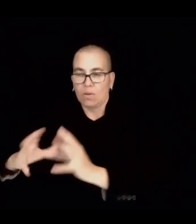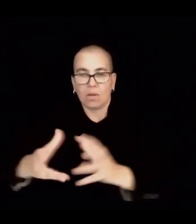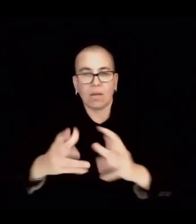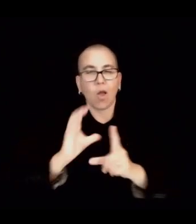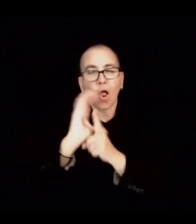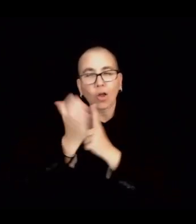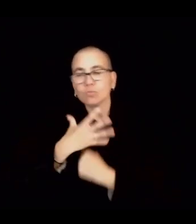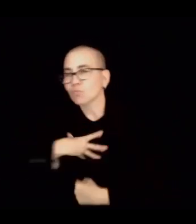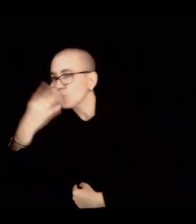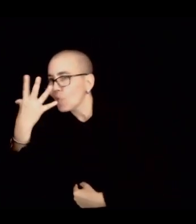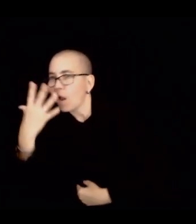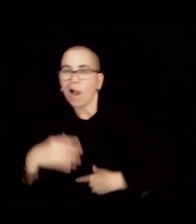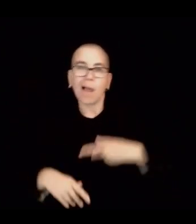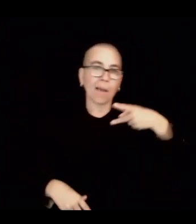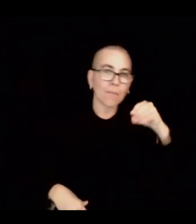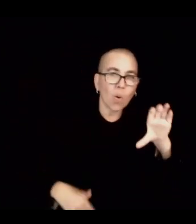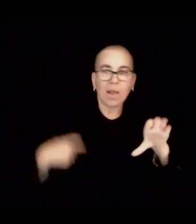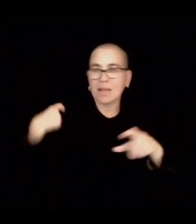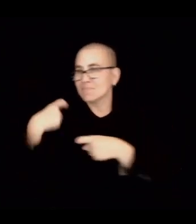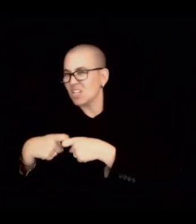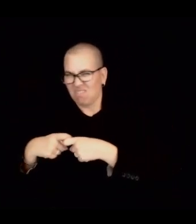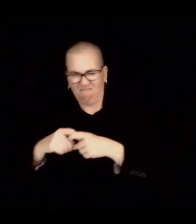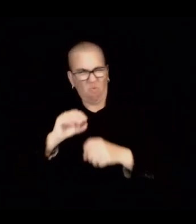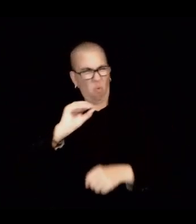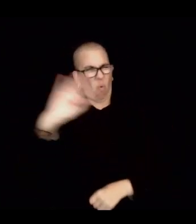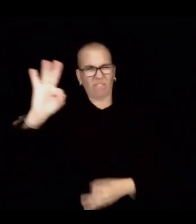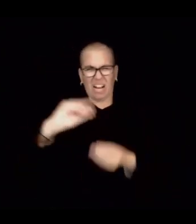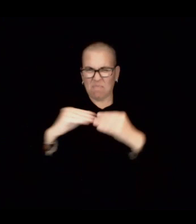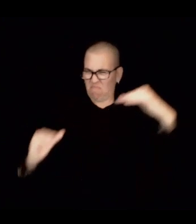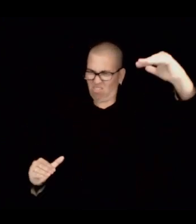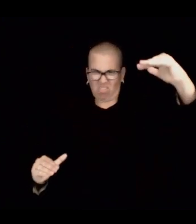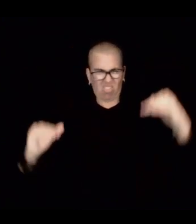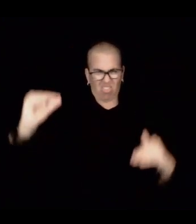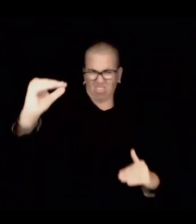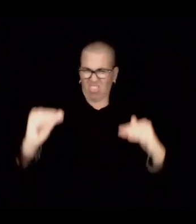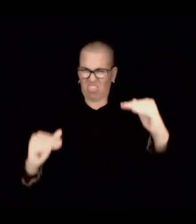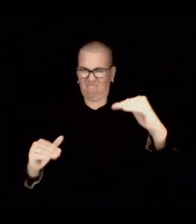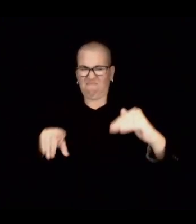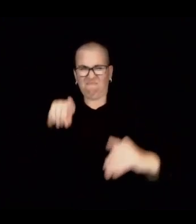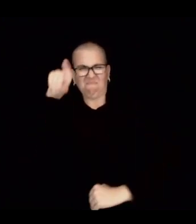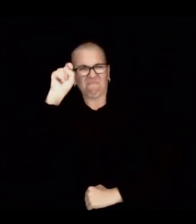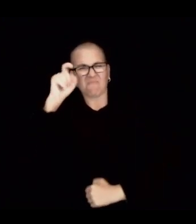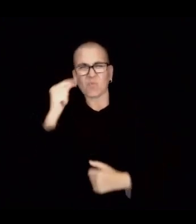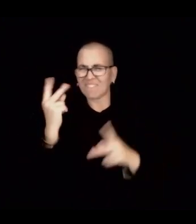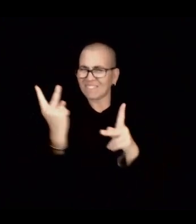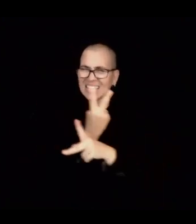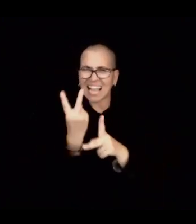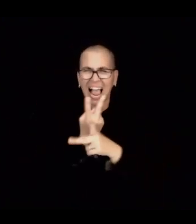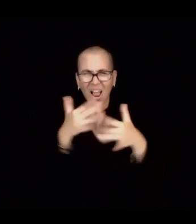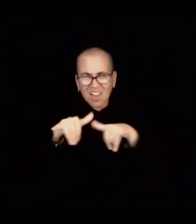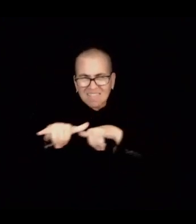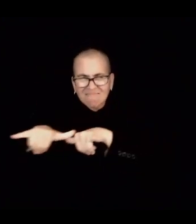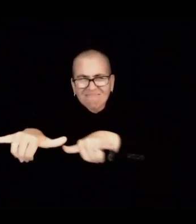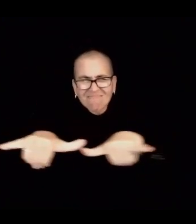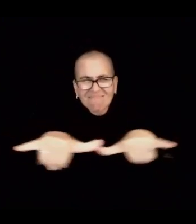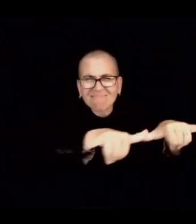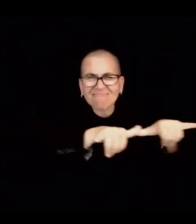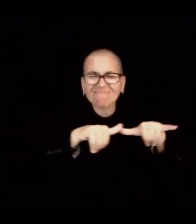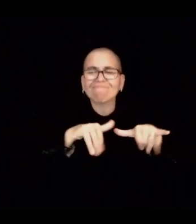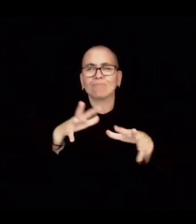we're making testing accessible to our populations of color and indigenous